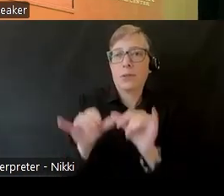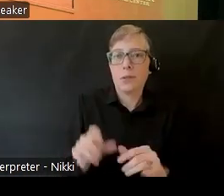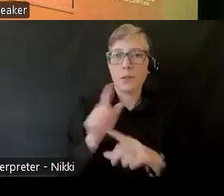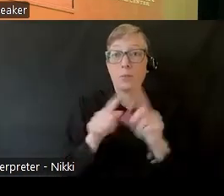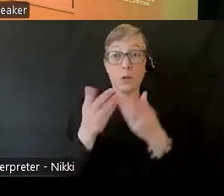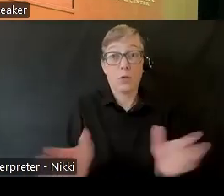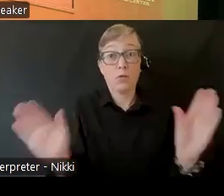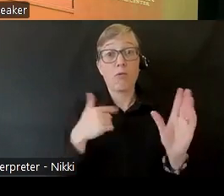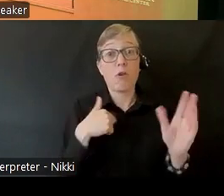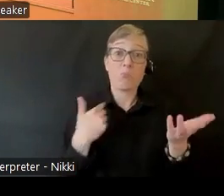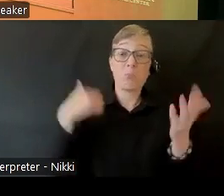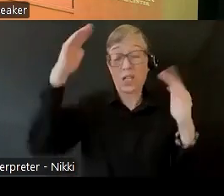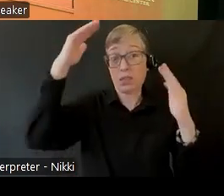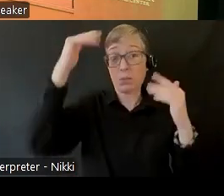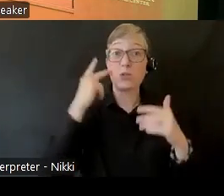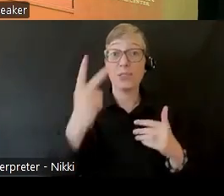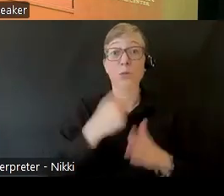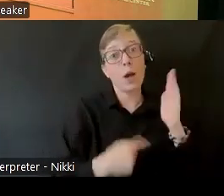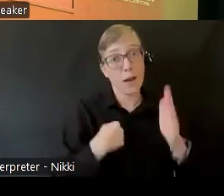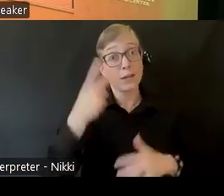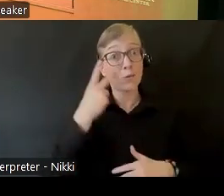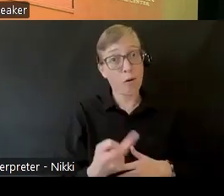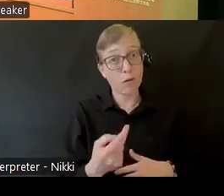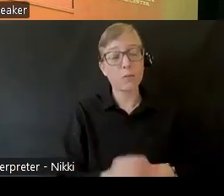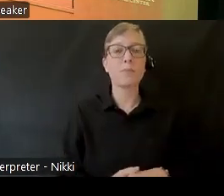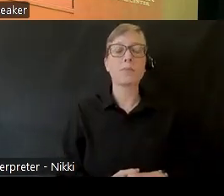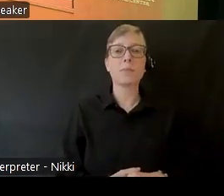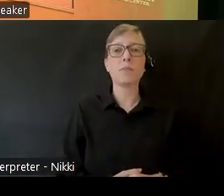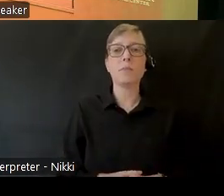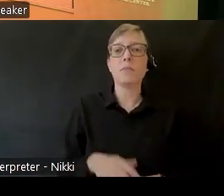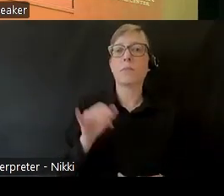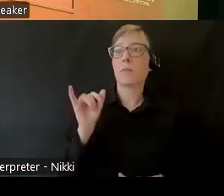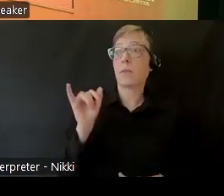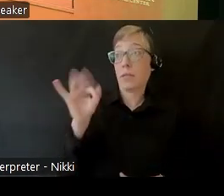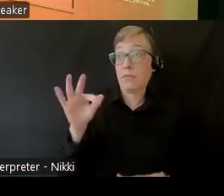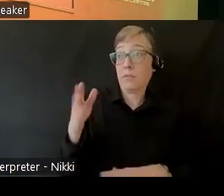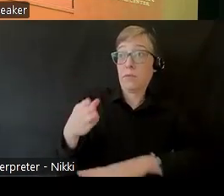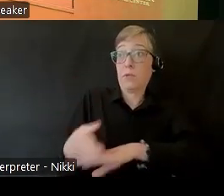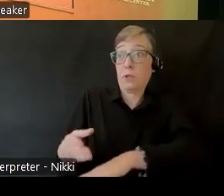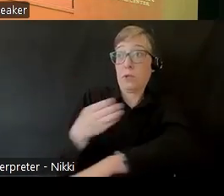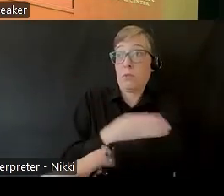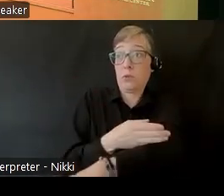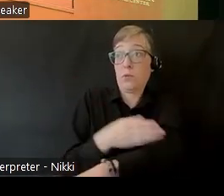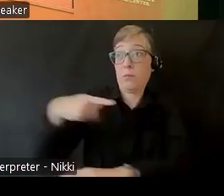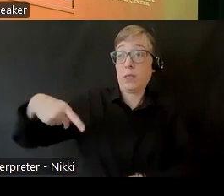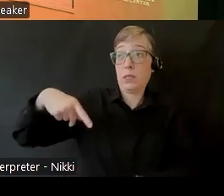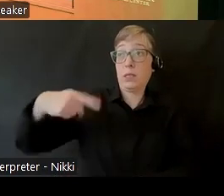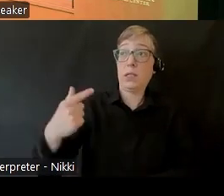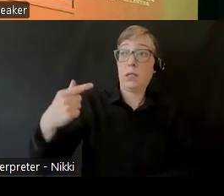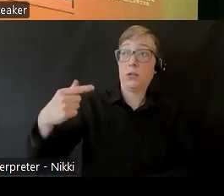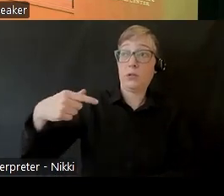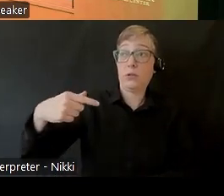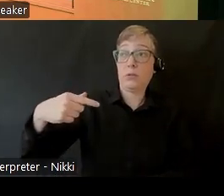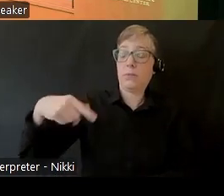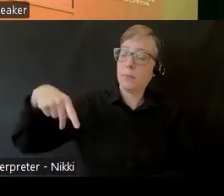had expected to see, right? In terms of, if you do a better job of reducing PHQ-9 score, does that translate